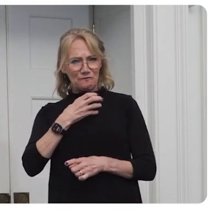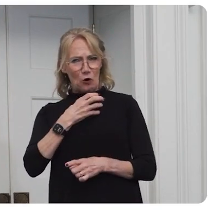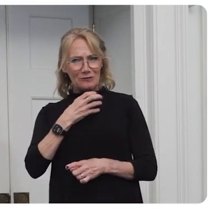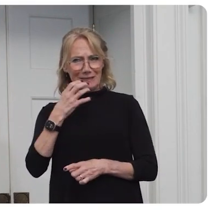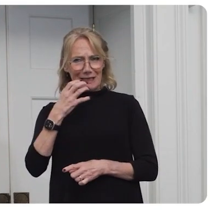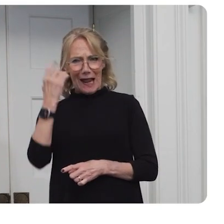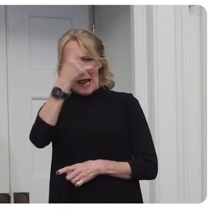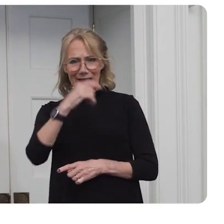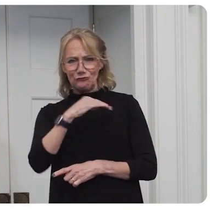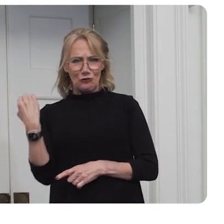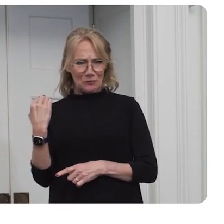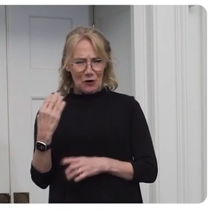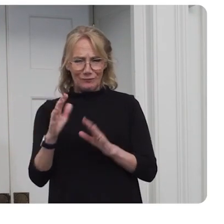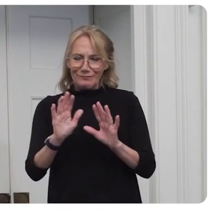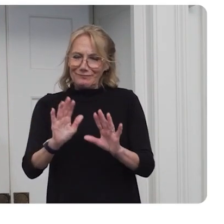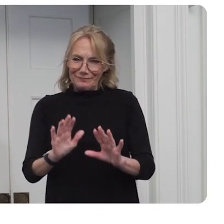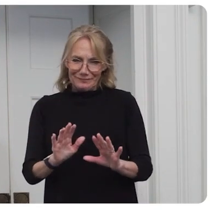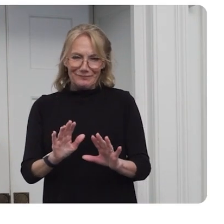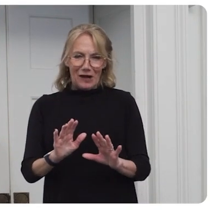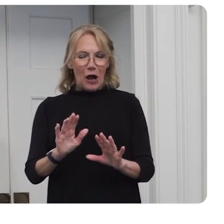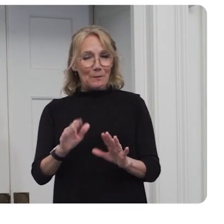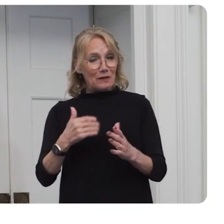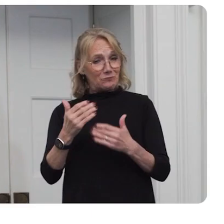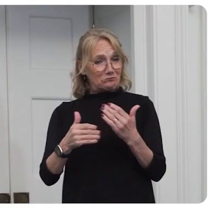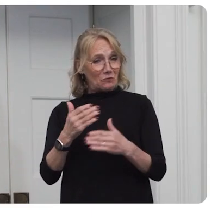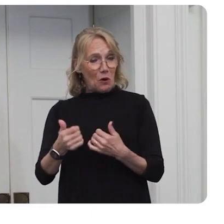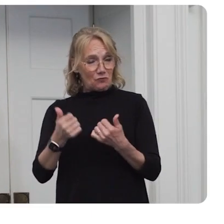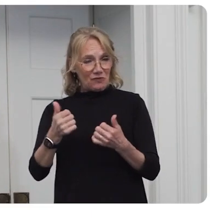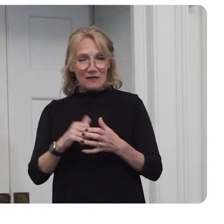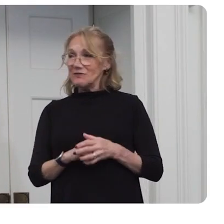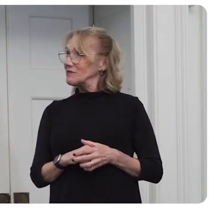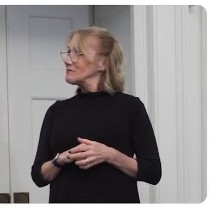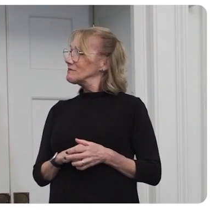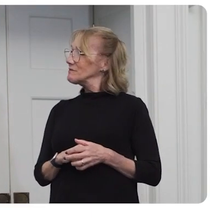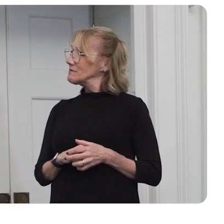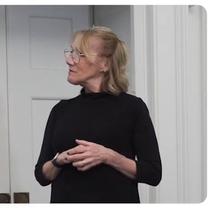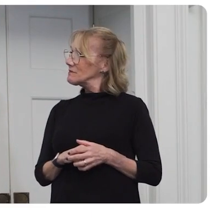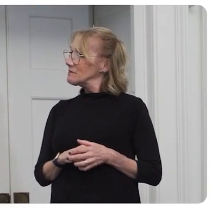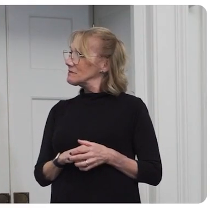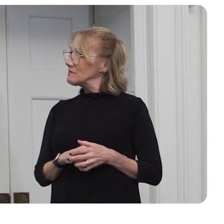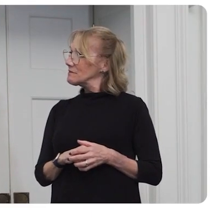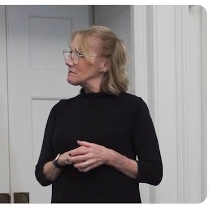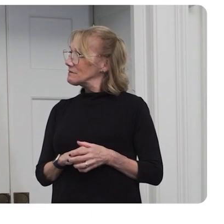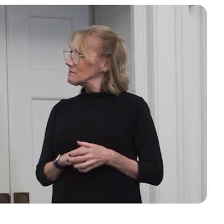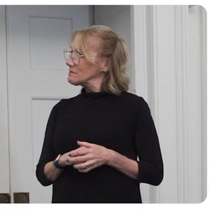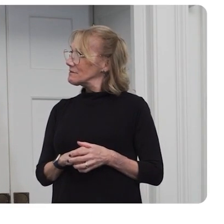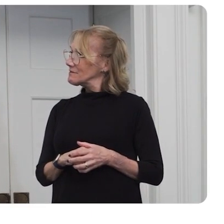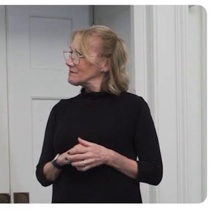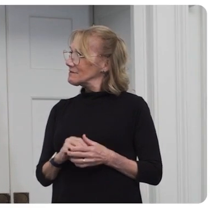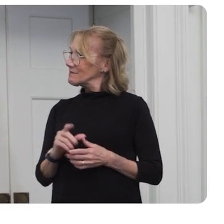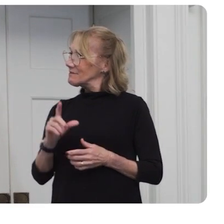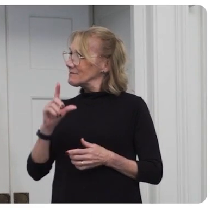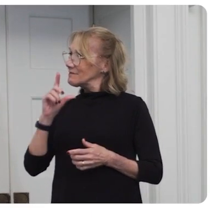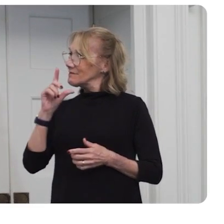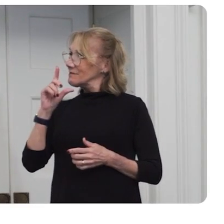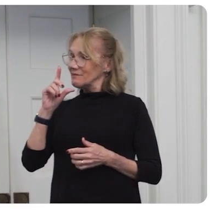head off, of course. But it looked all right. And yeah, I suppose I remember you, Grace, sort of just like